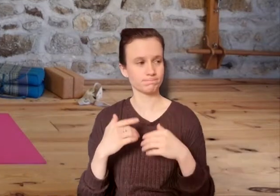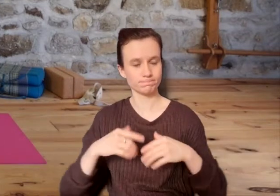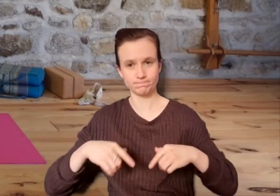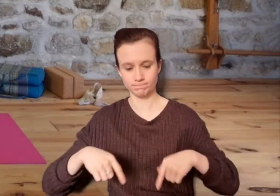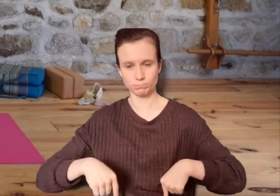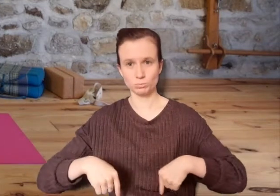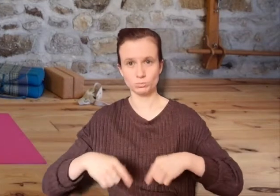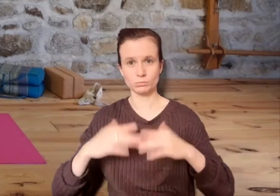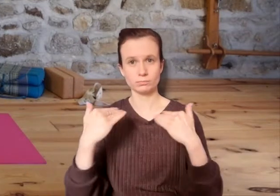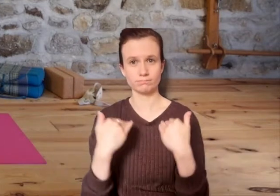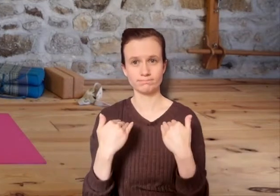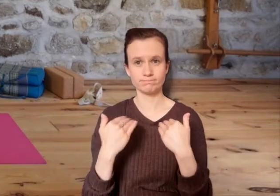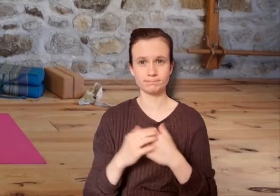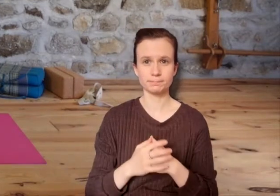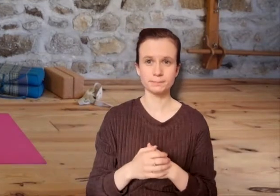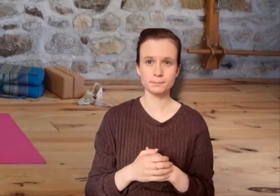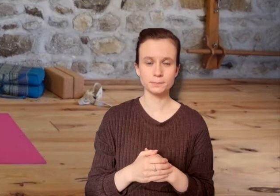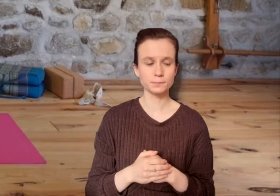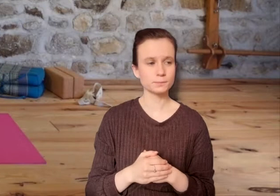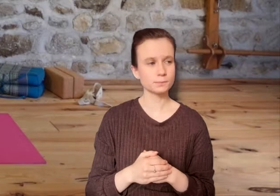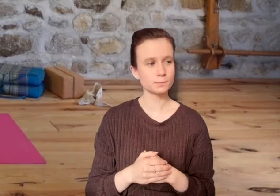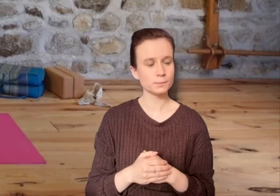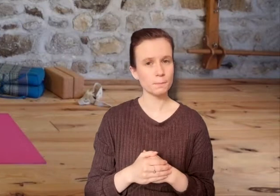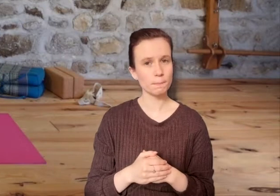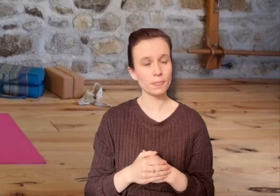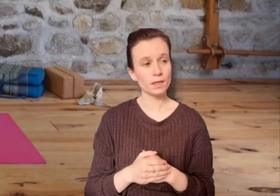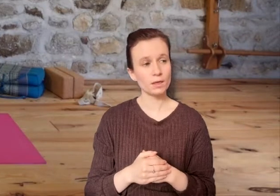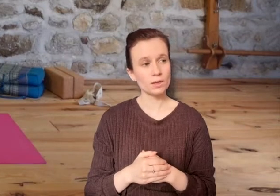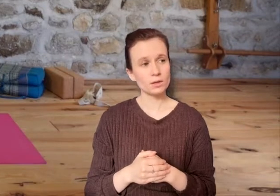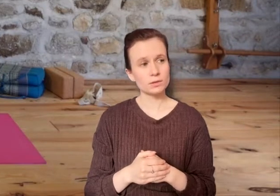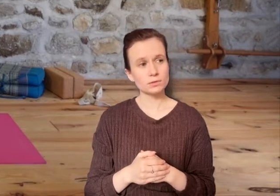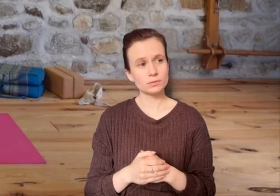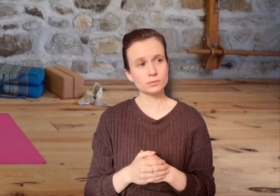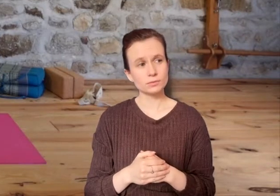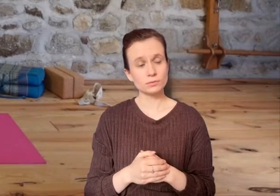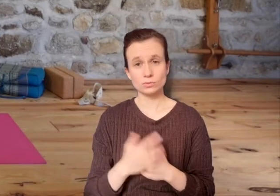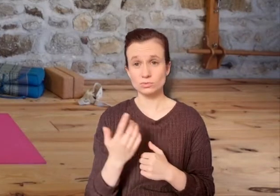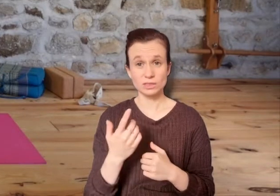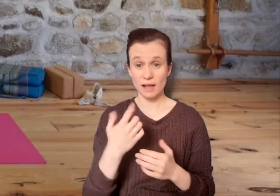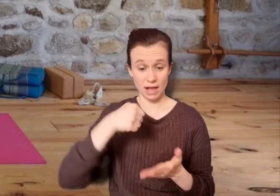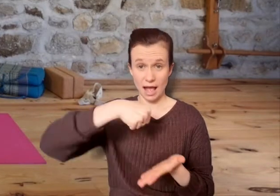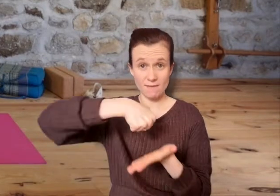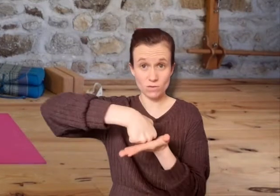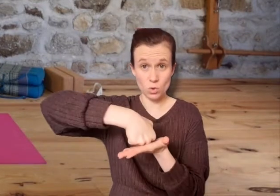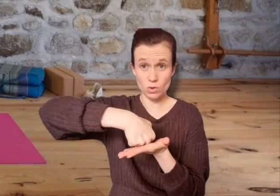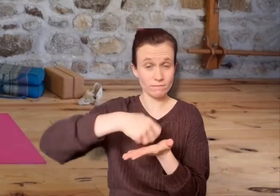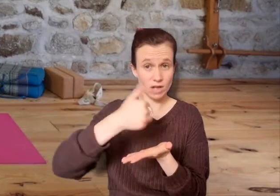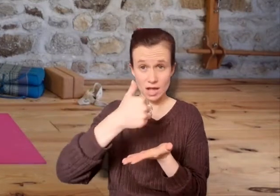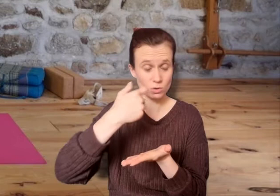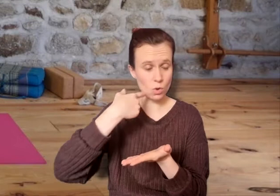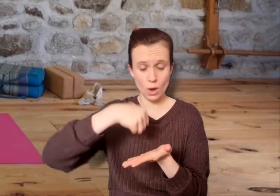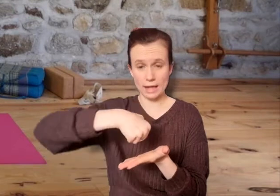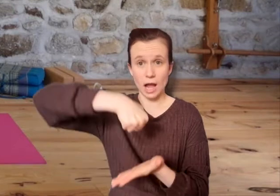between the legs. Now, this can happen whether you've got your head on the floor or not. You're going to use those arms